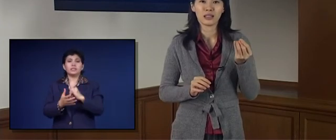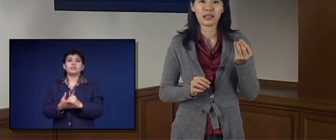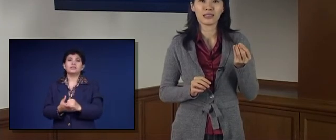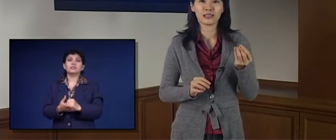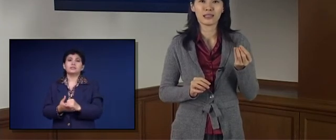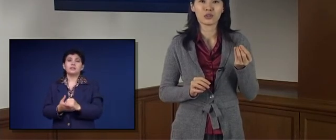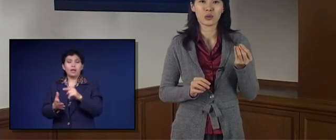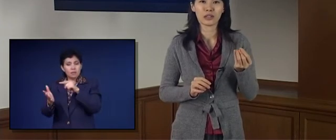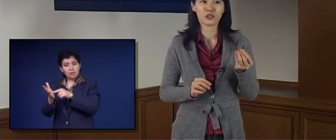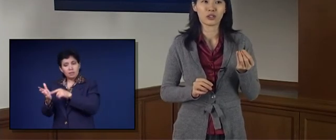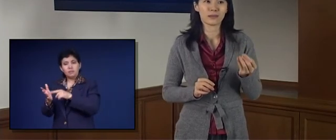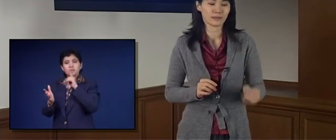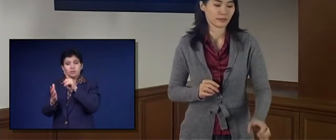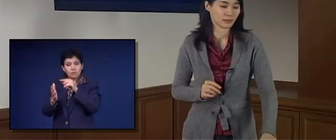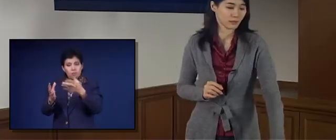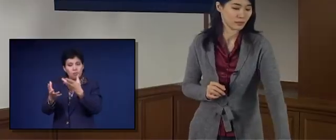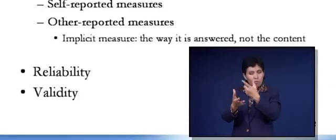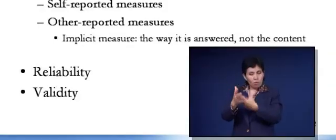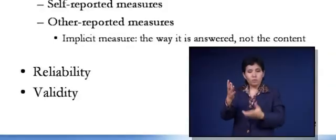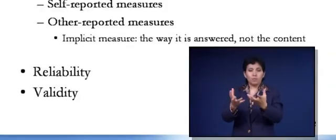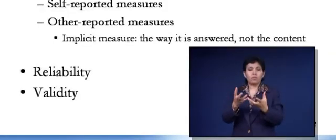fast they answer each question.